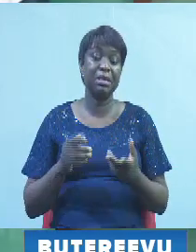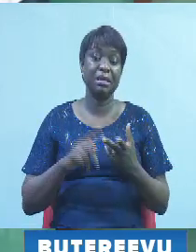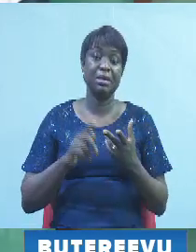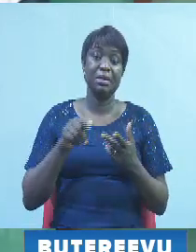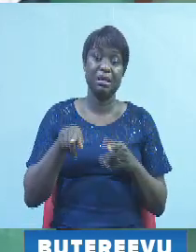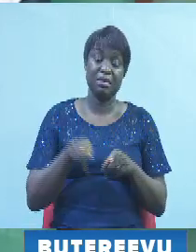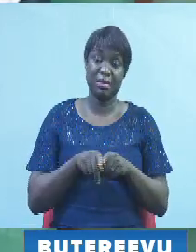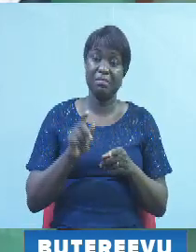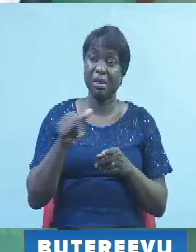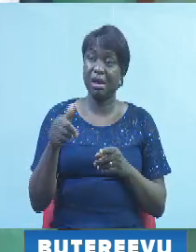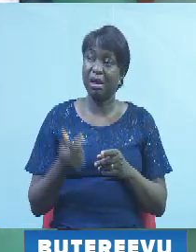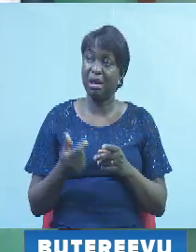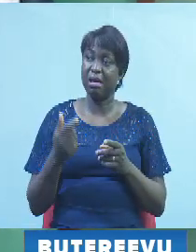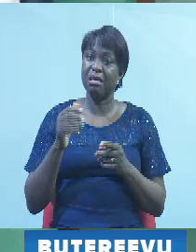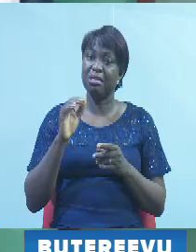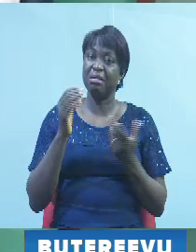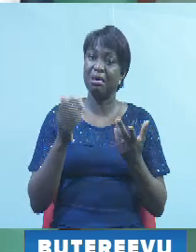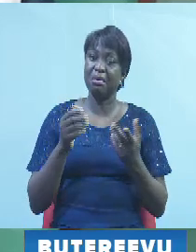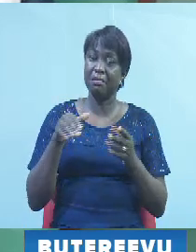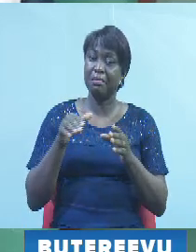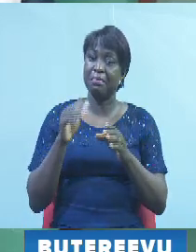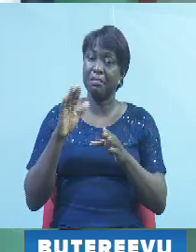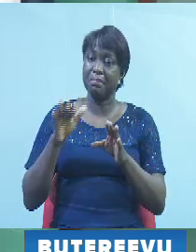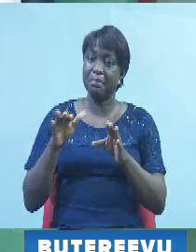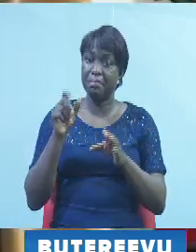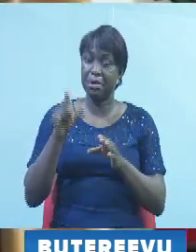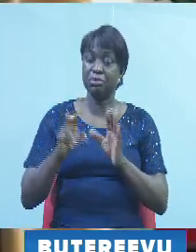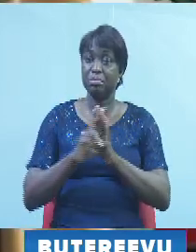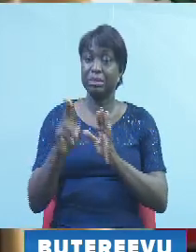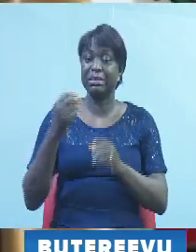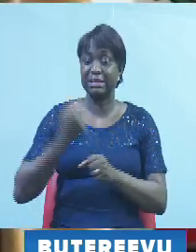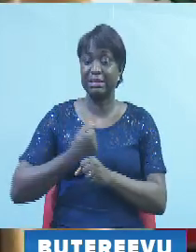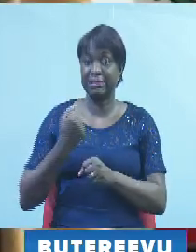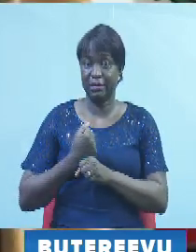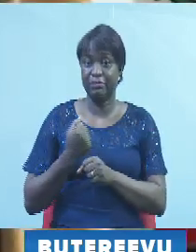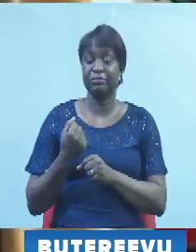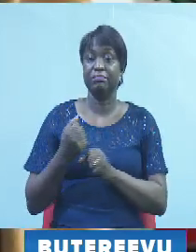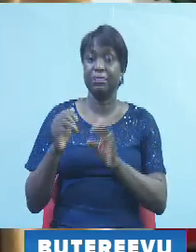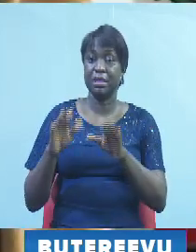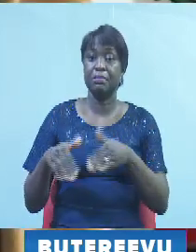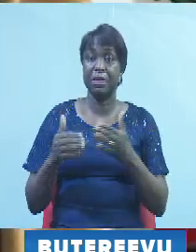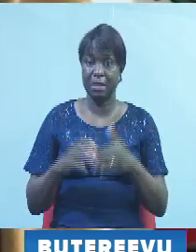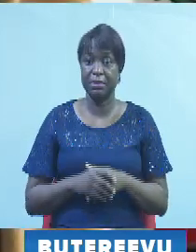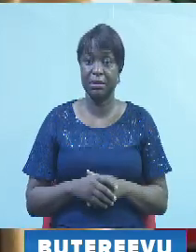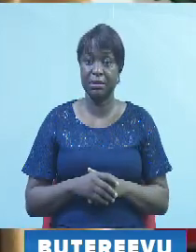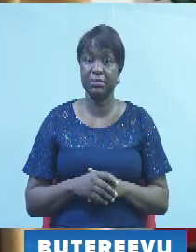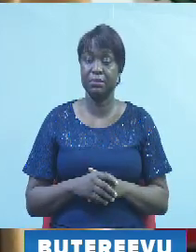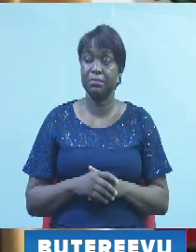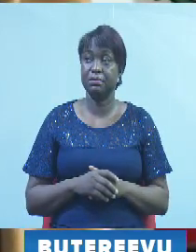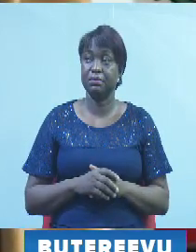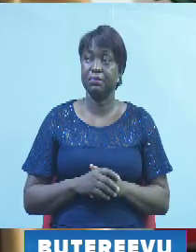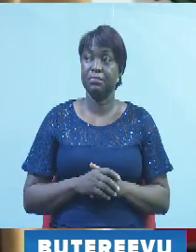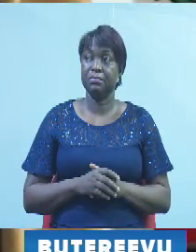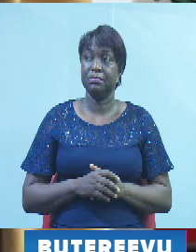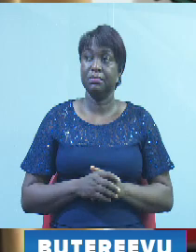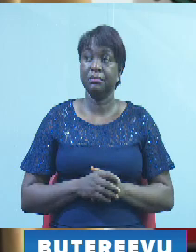Kankunda kusana omubaka w'abakozi mu Parliament Charles Bakabulindi. Yes, honorable Kalimu